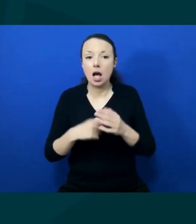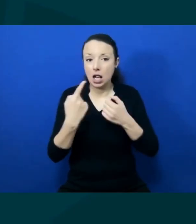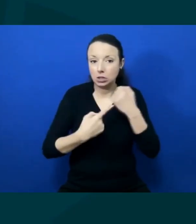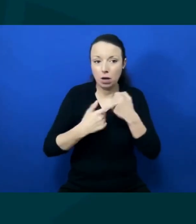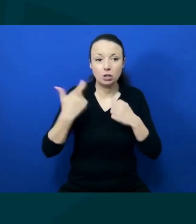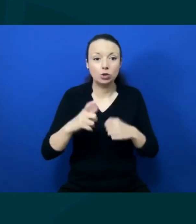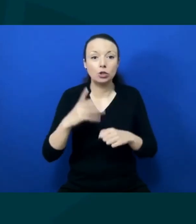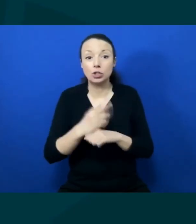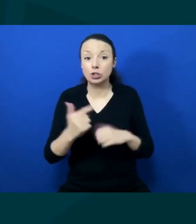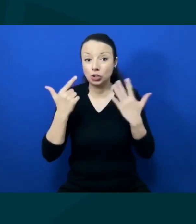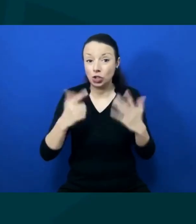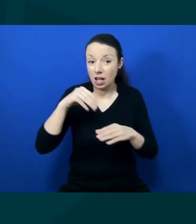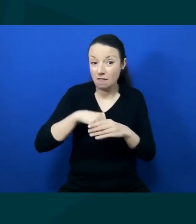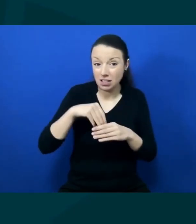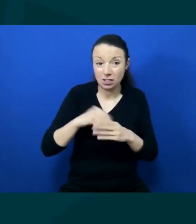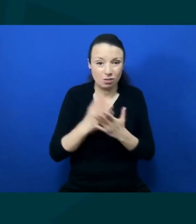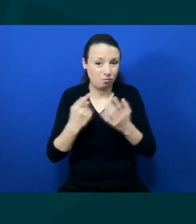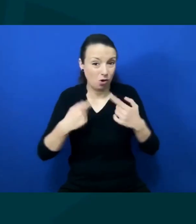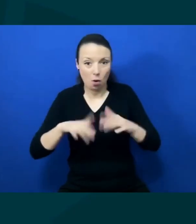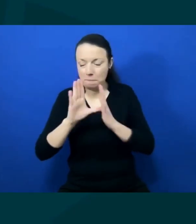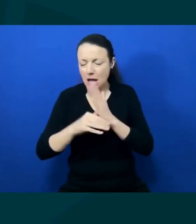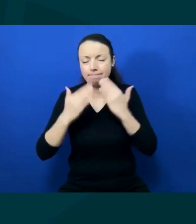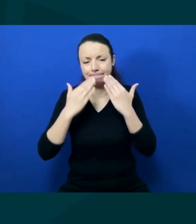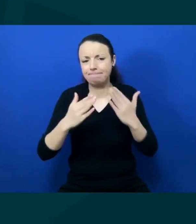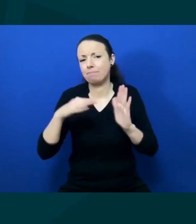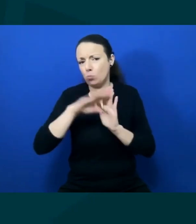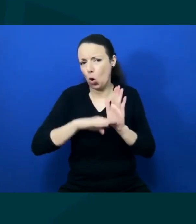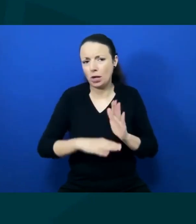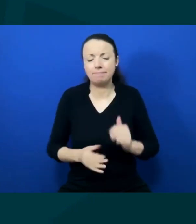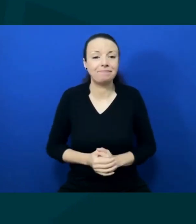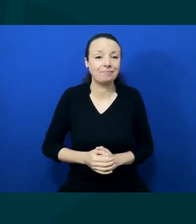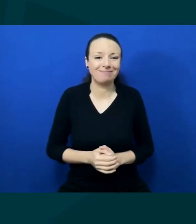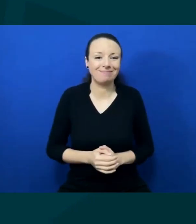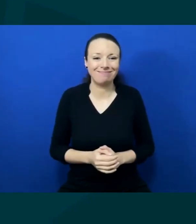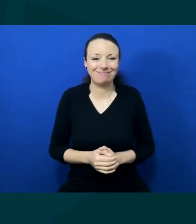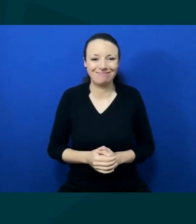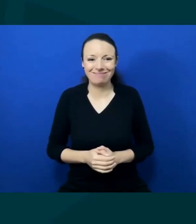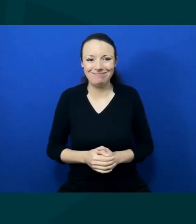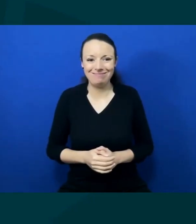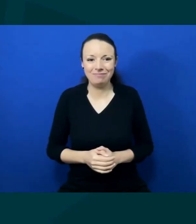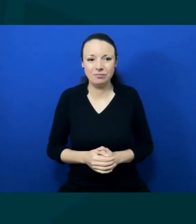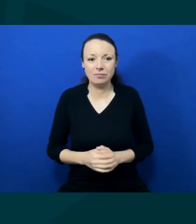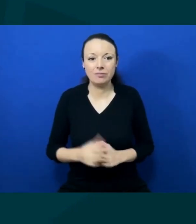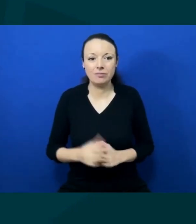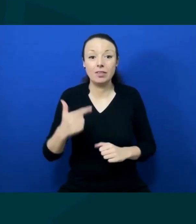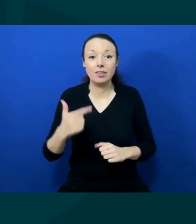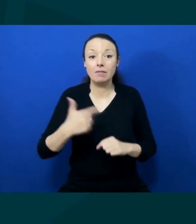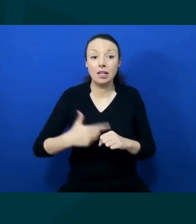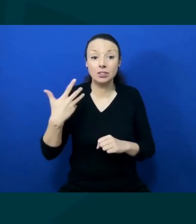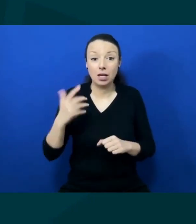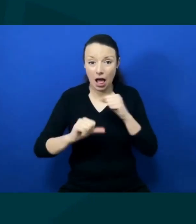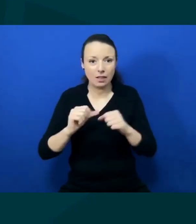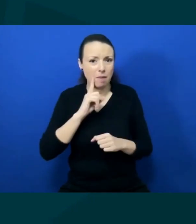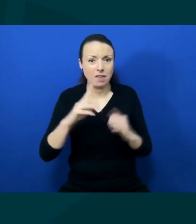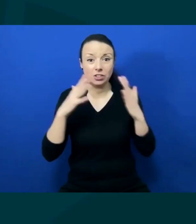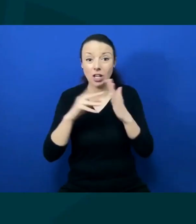huge challenge. 147 investments. This is, I think, impacting for all of us. And throughout